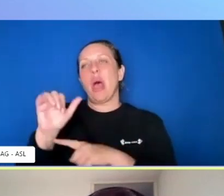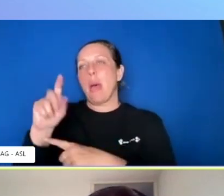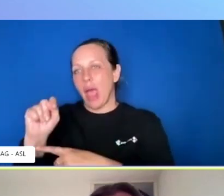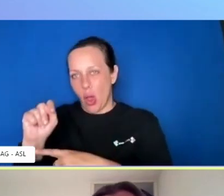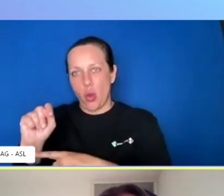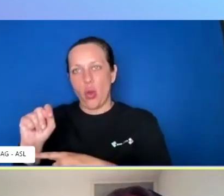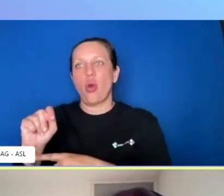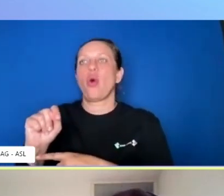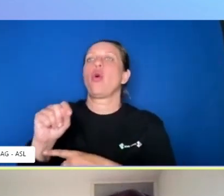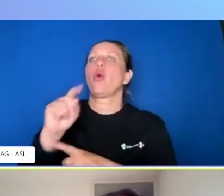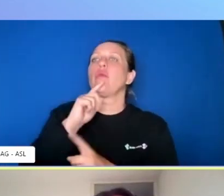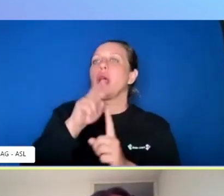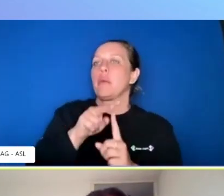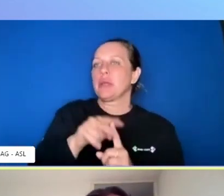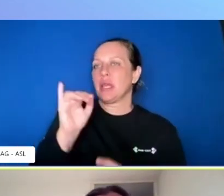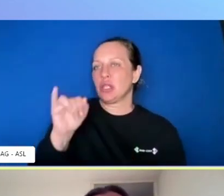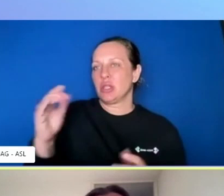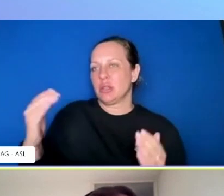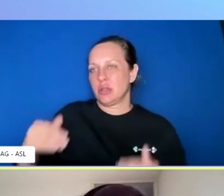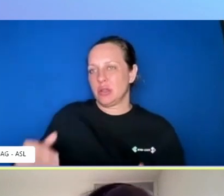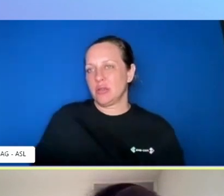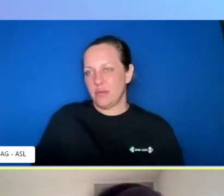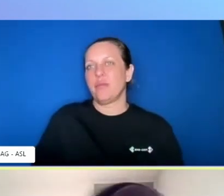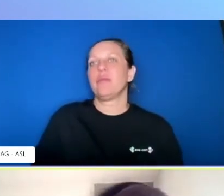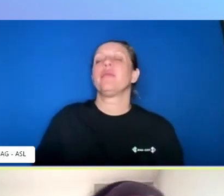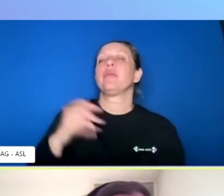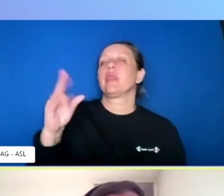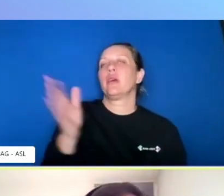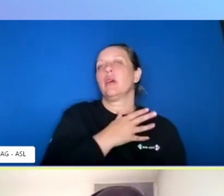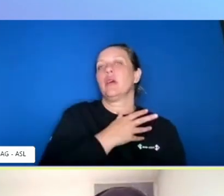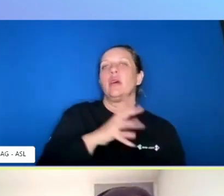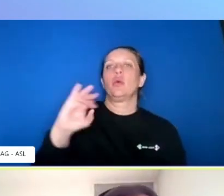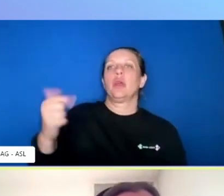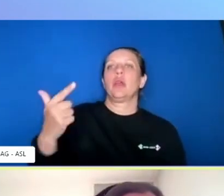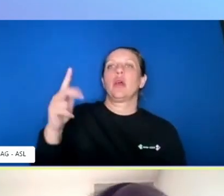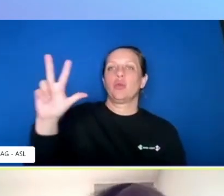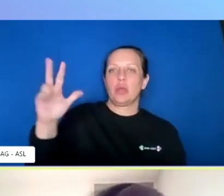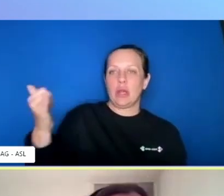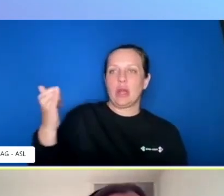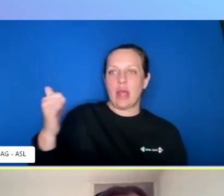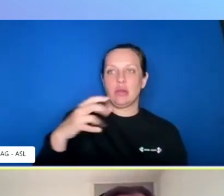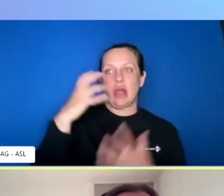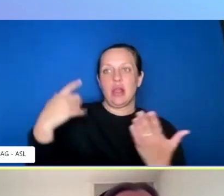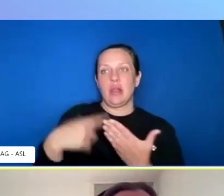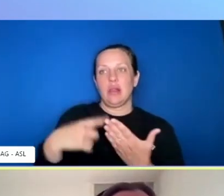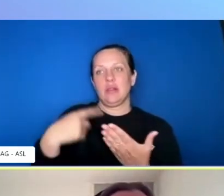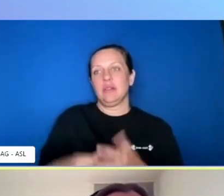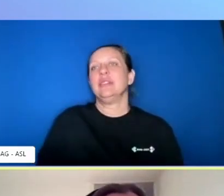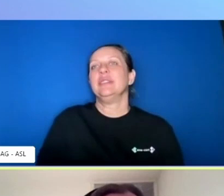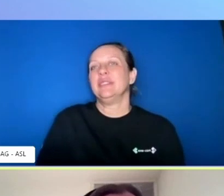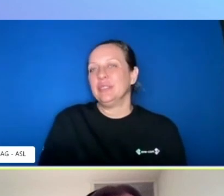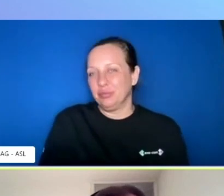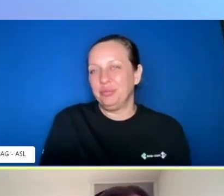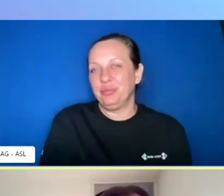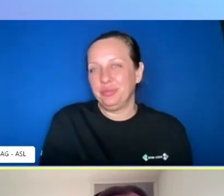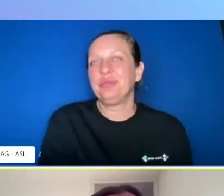implementations there. But let's move on to WCAG 3 now, because I imagine there's a lot to say there too. So